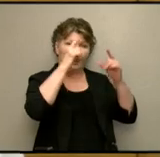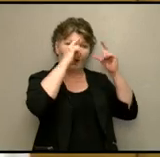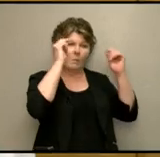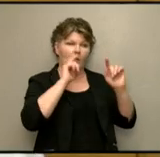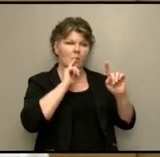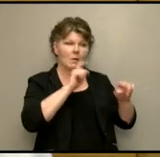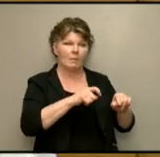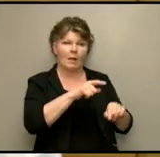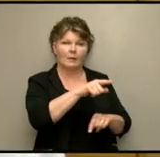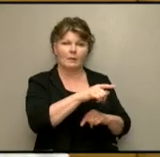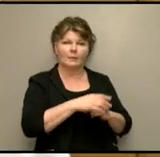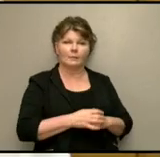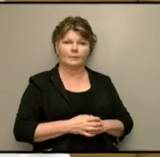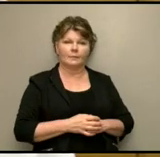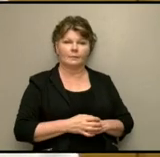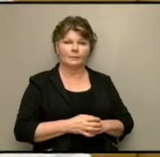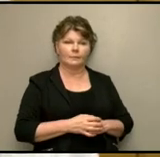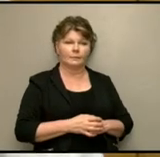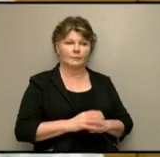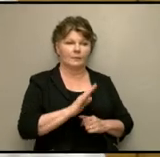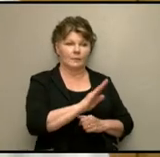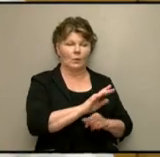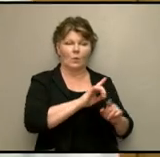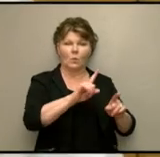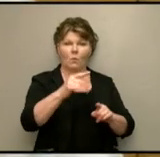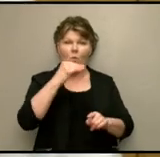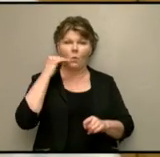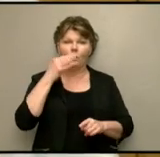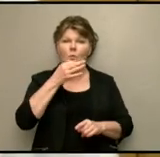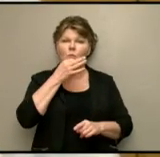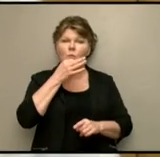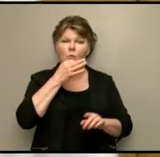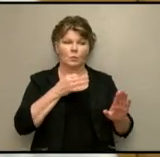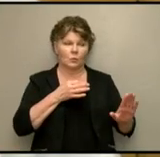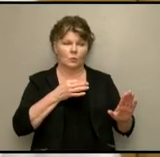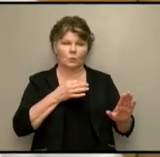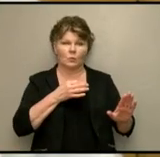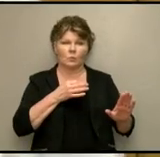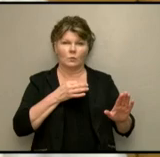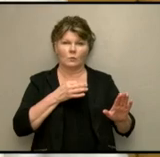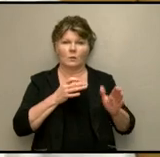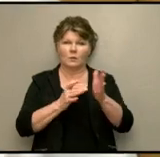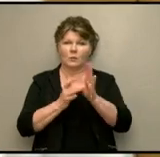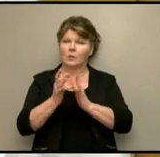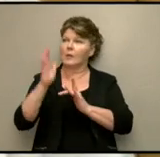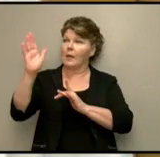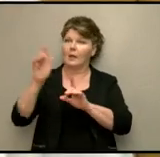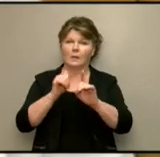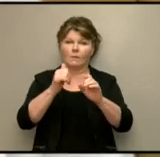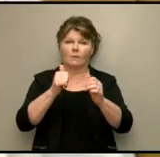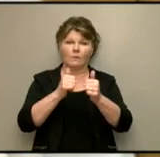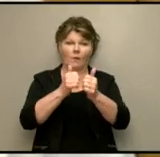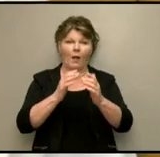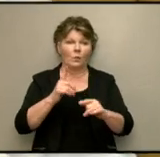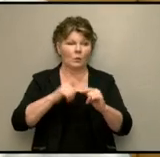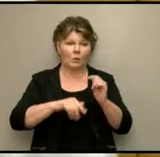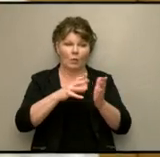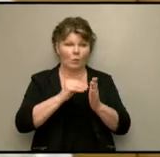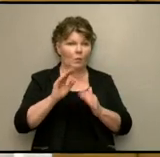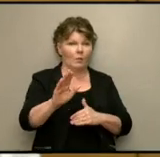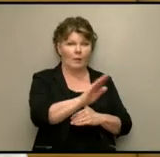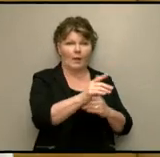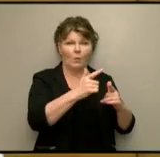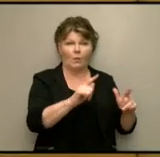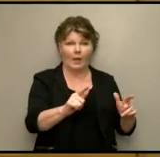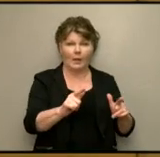And they'd be going back home soon, so there wasn't time for Jesus' followers to learn the language. So the